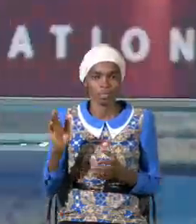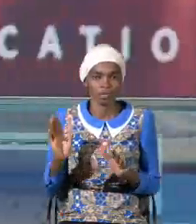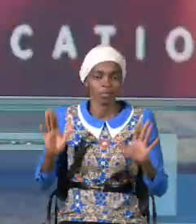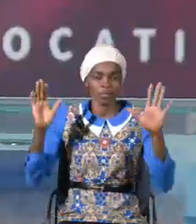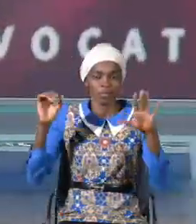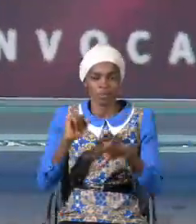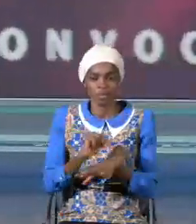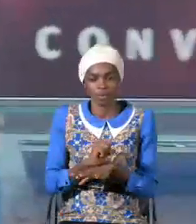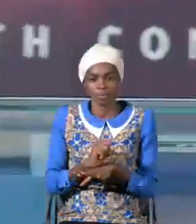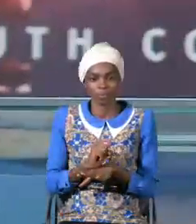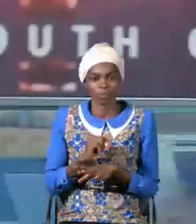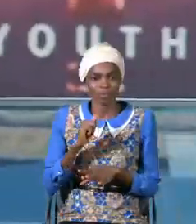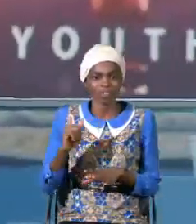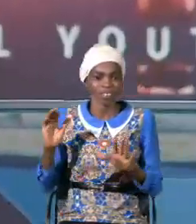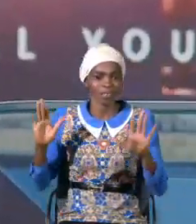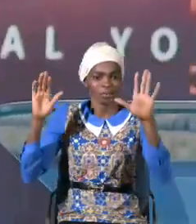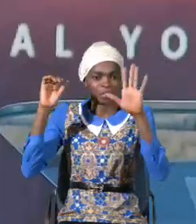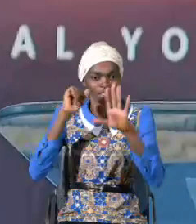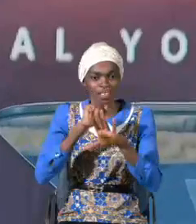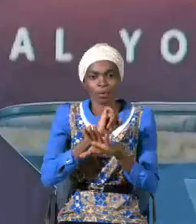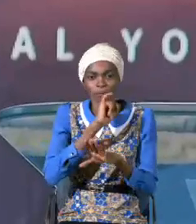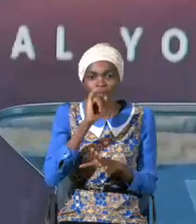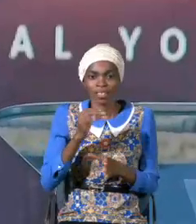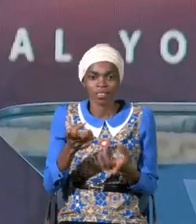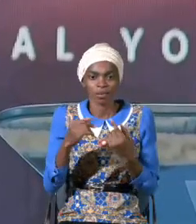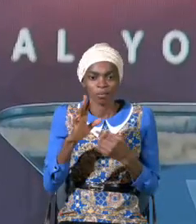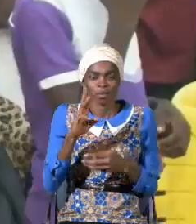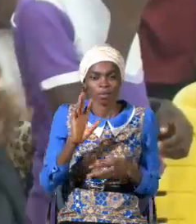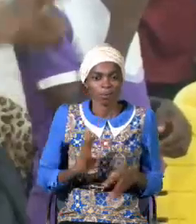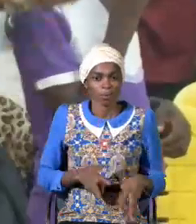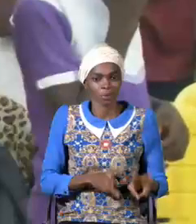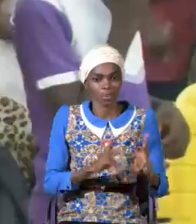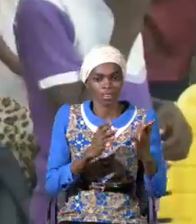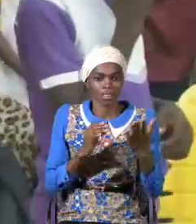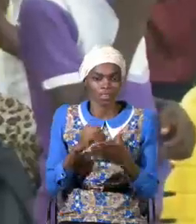A miracle is coming your way there.